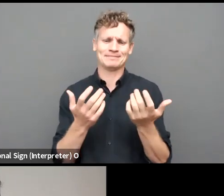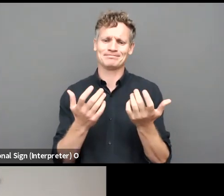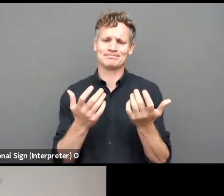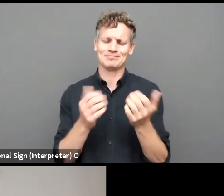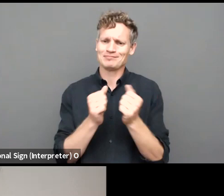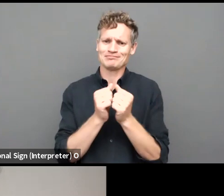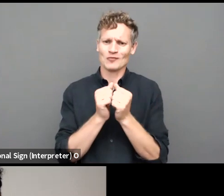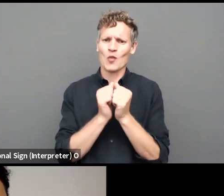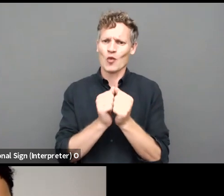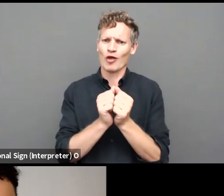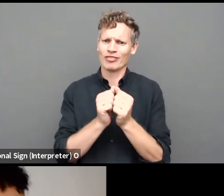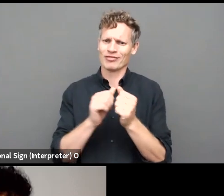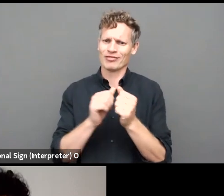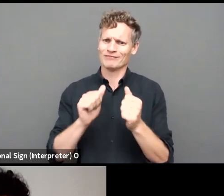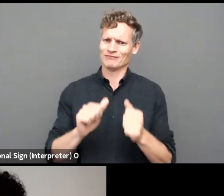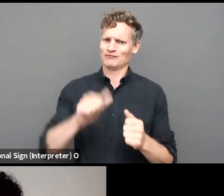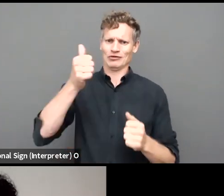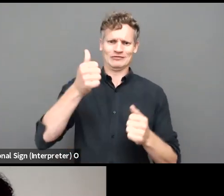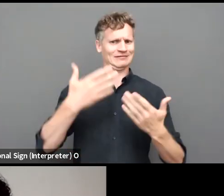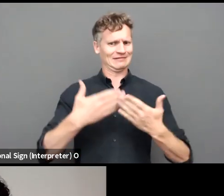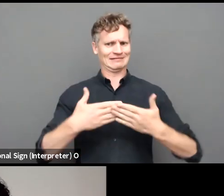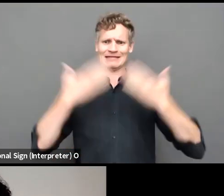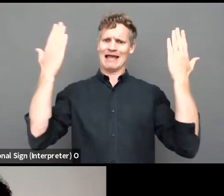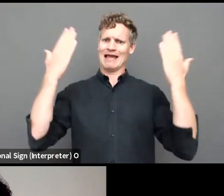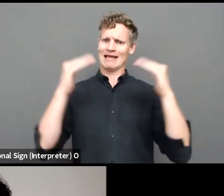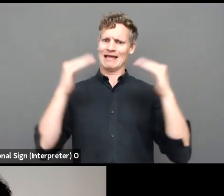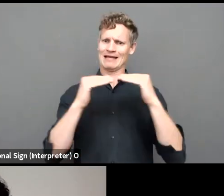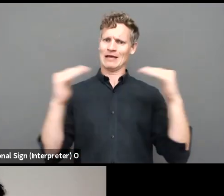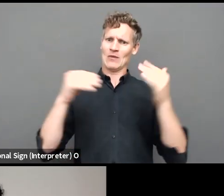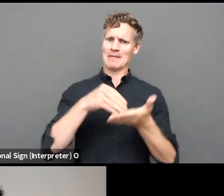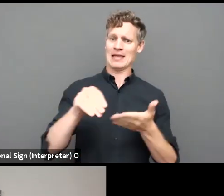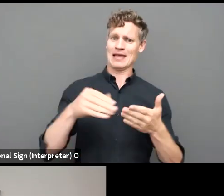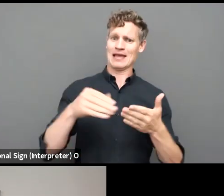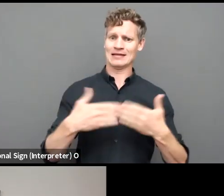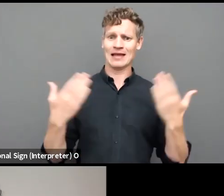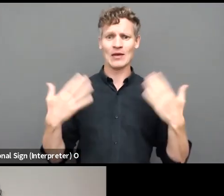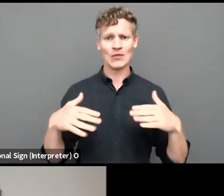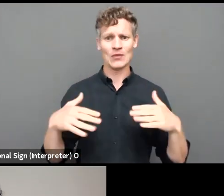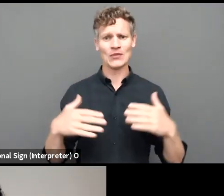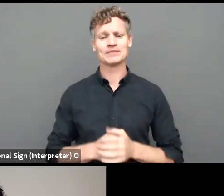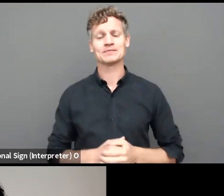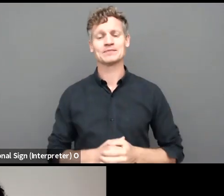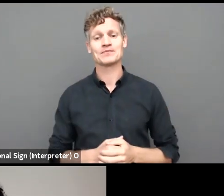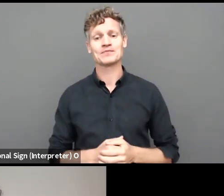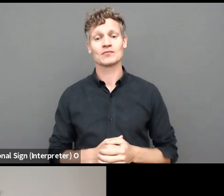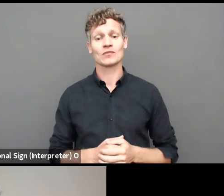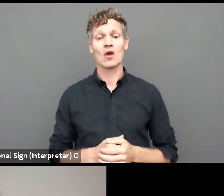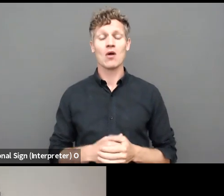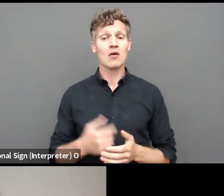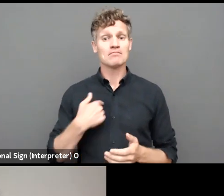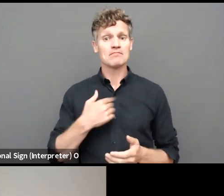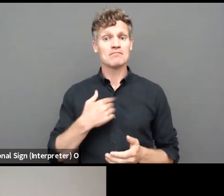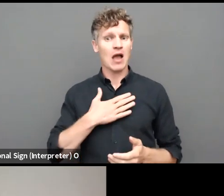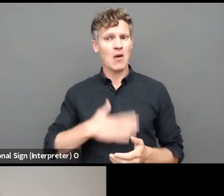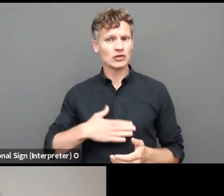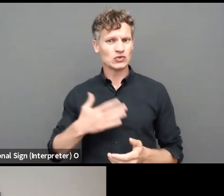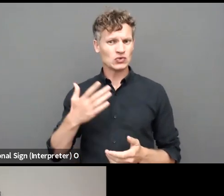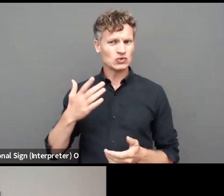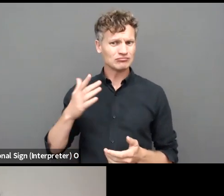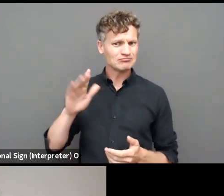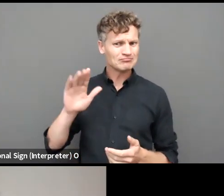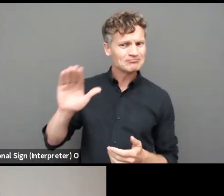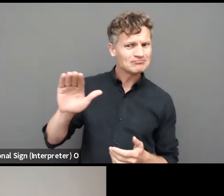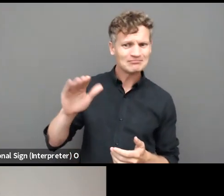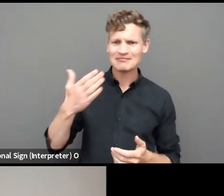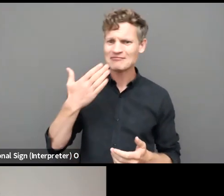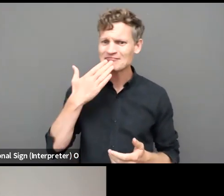occasion of our first International Equal Pay Day. Let me take advantage very quickly at the beginning to, if you're still online, to shout out to Thorstein. Thanks so much